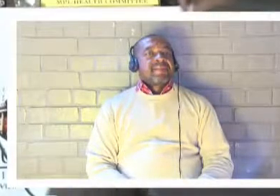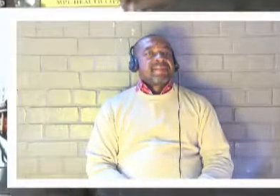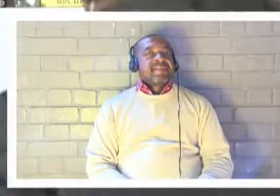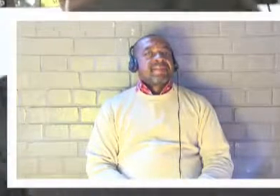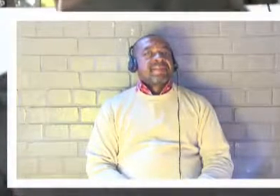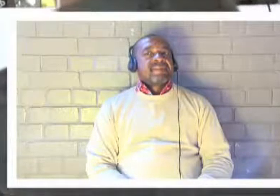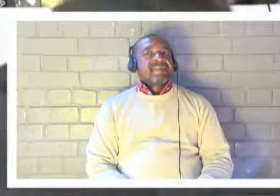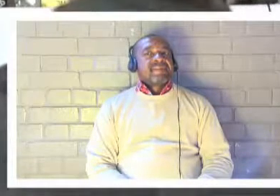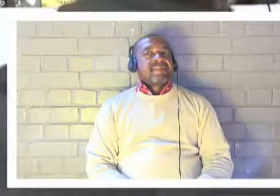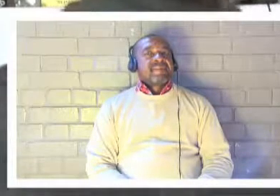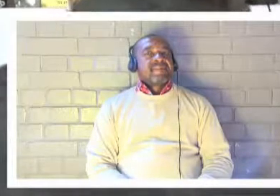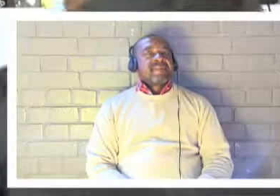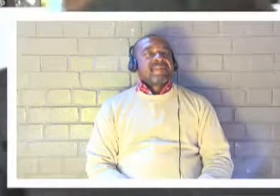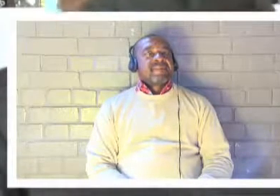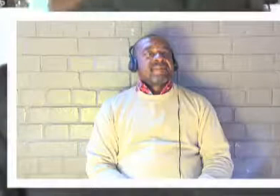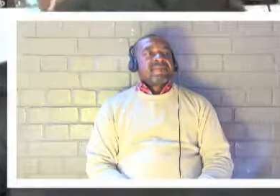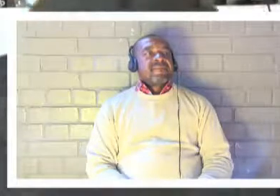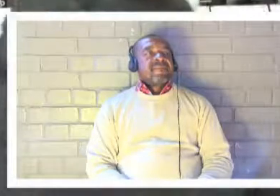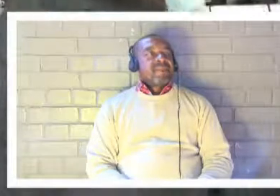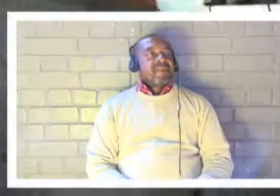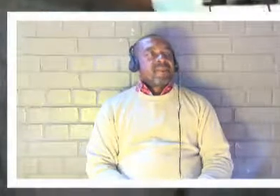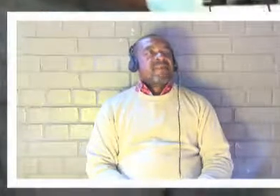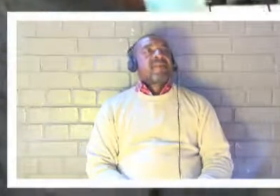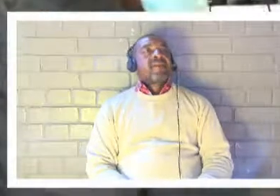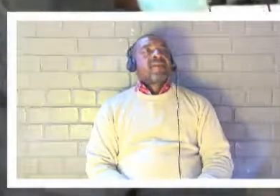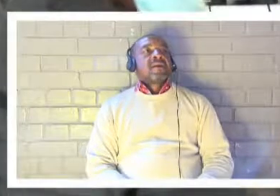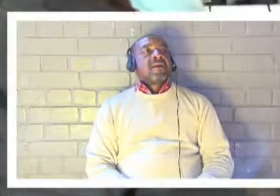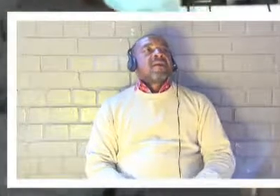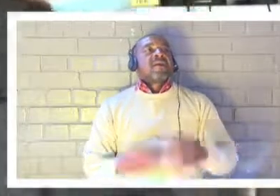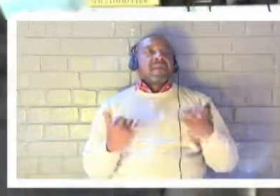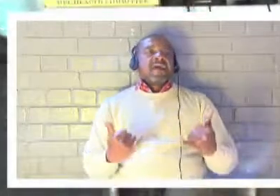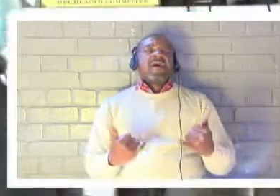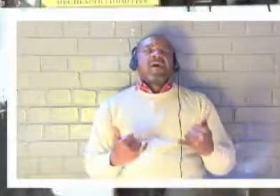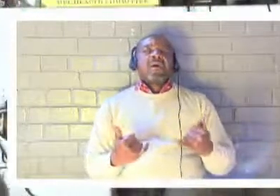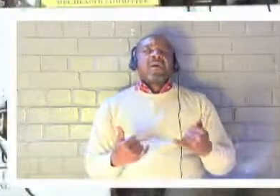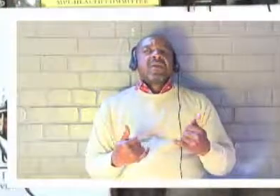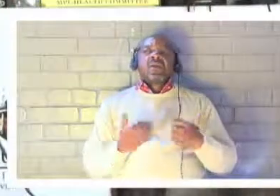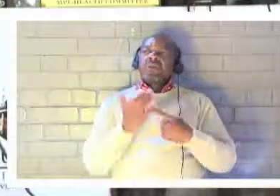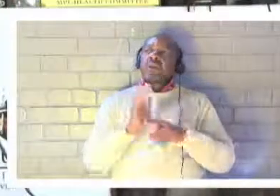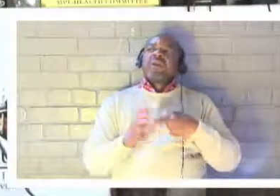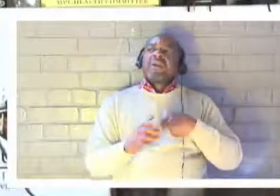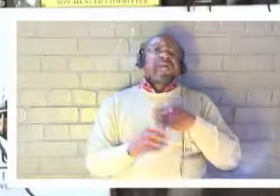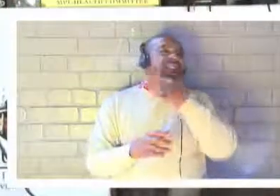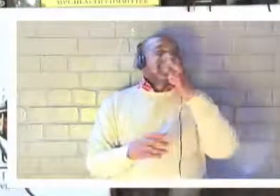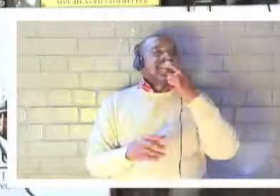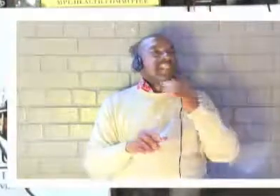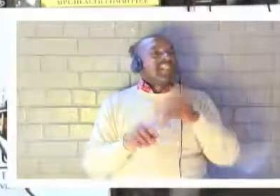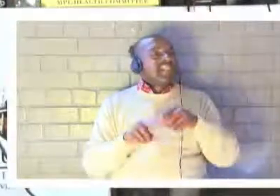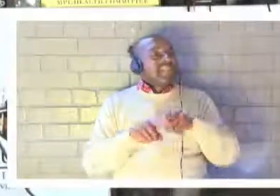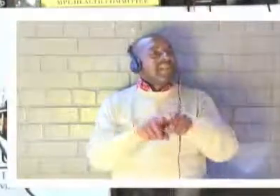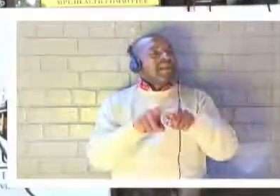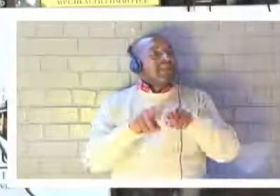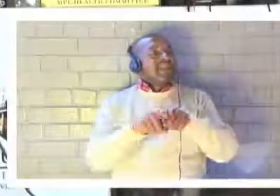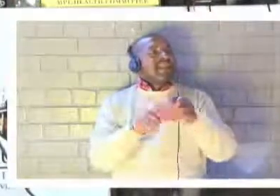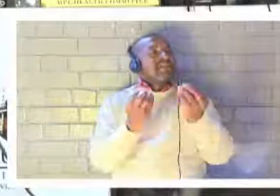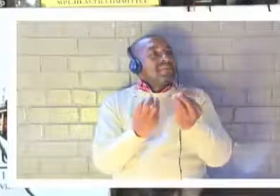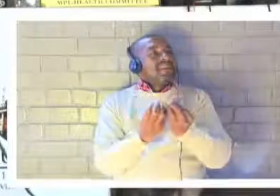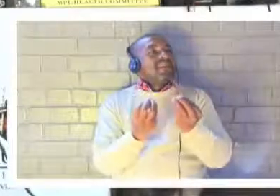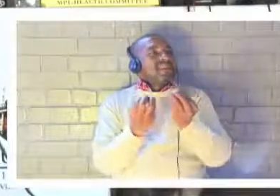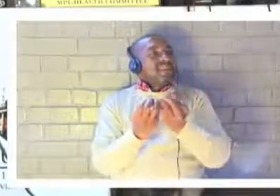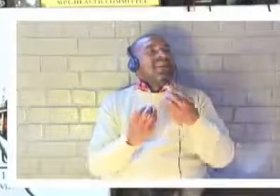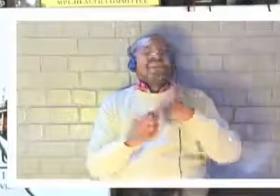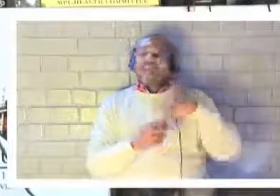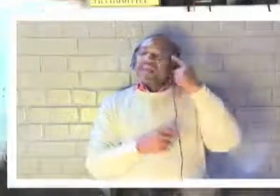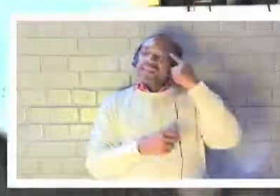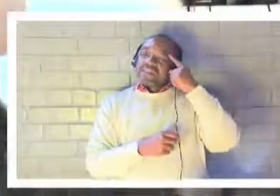Okay, can we get to the next one? But it will seem to me that we are repeating same thing that has been said. I